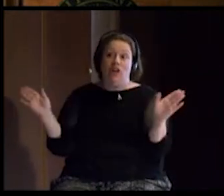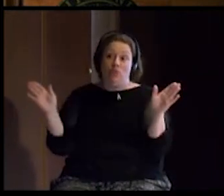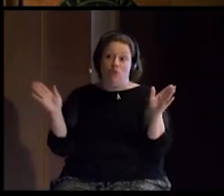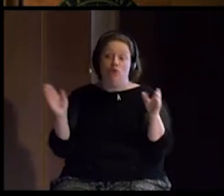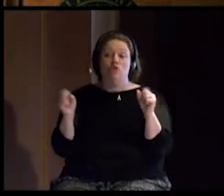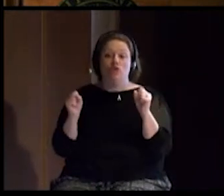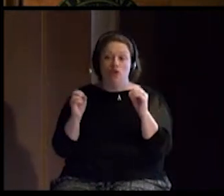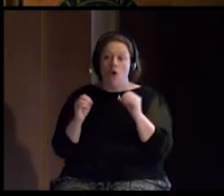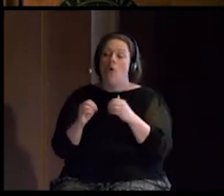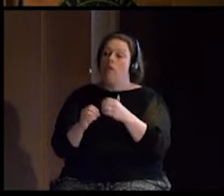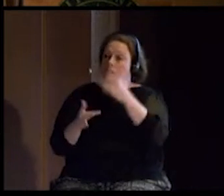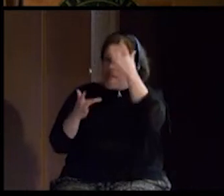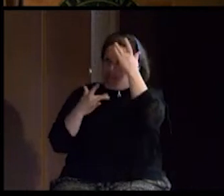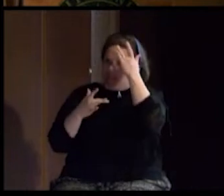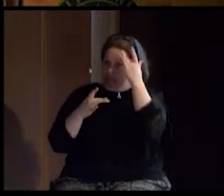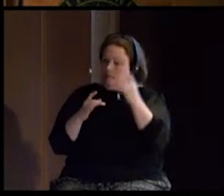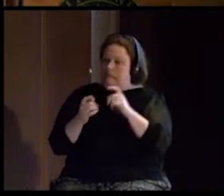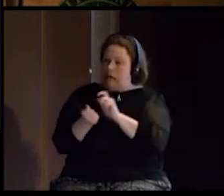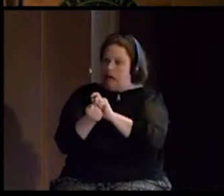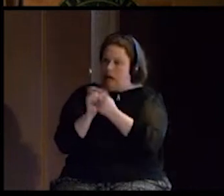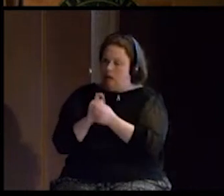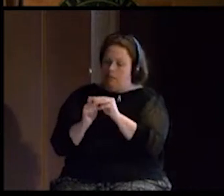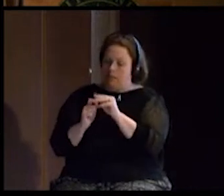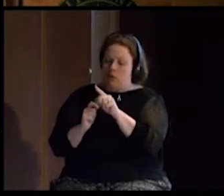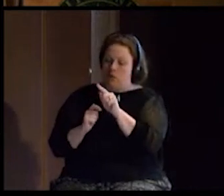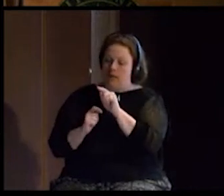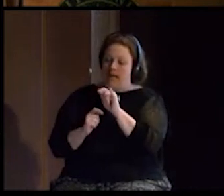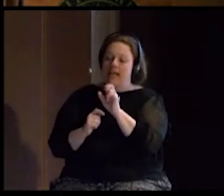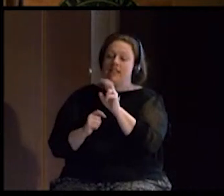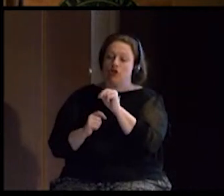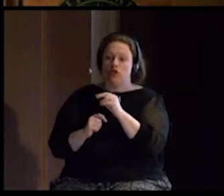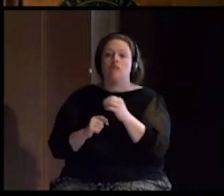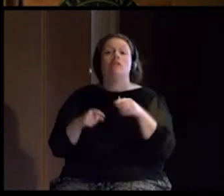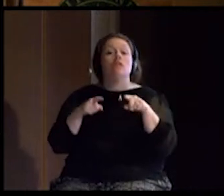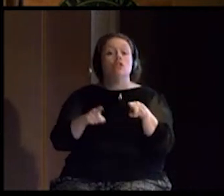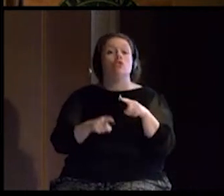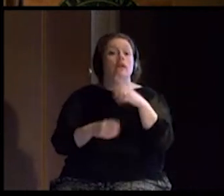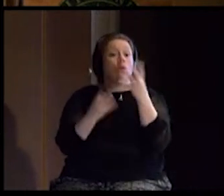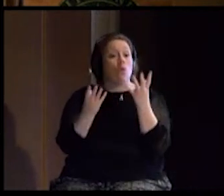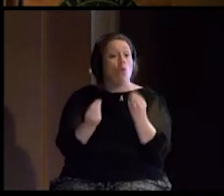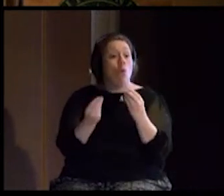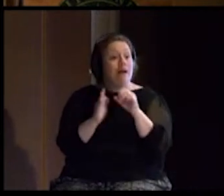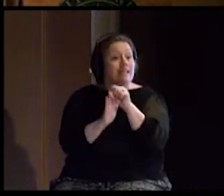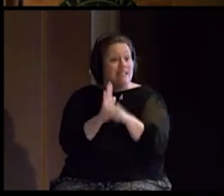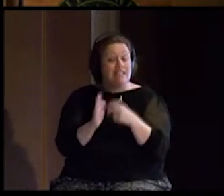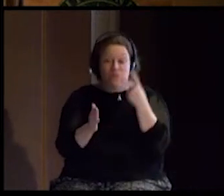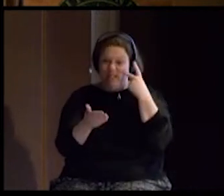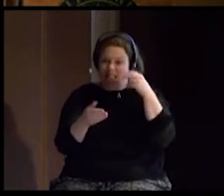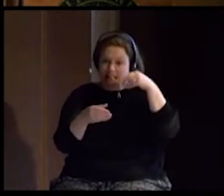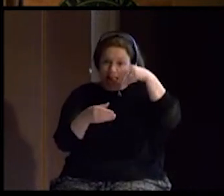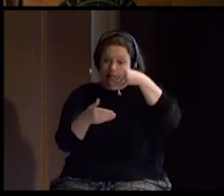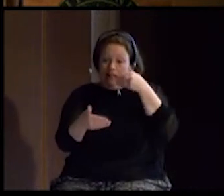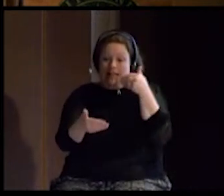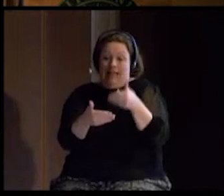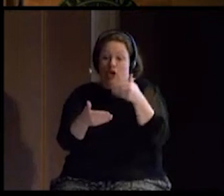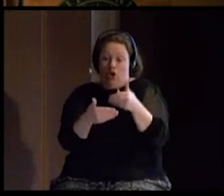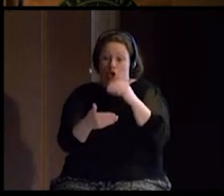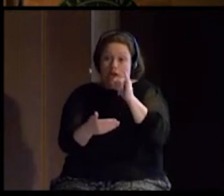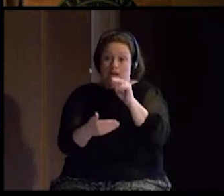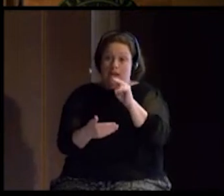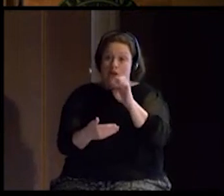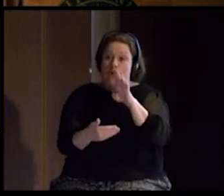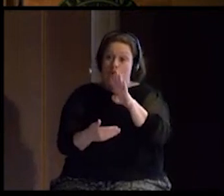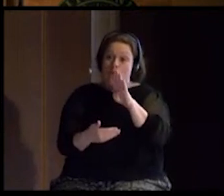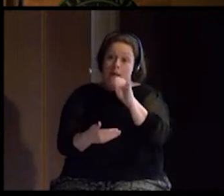sedimentation, microbial diversity increased, and during the wet season, we saw in the inner bay at least that